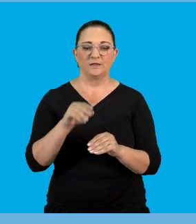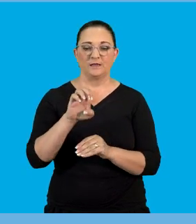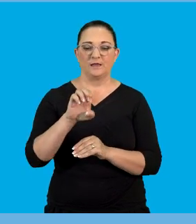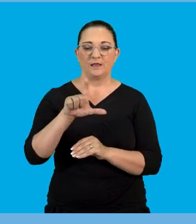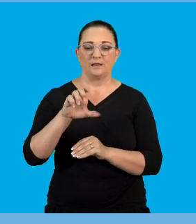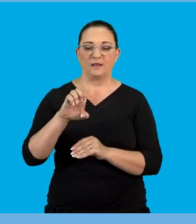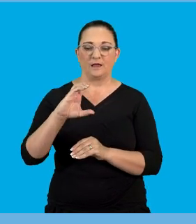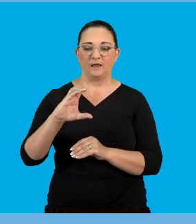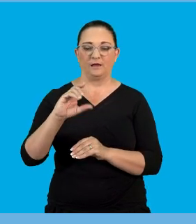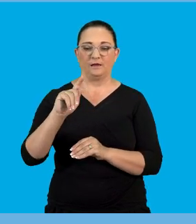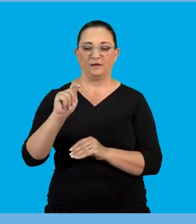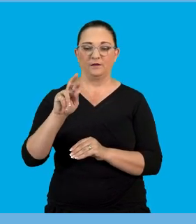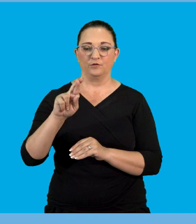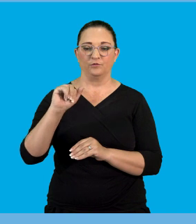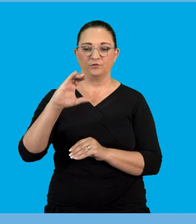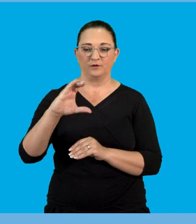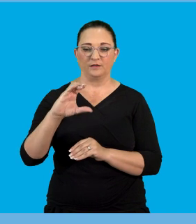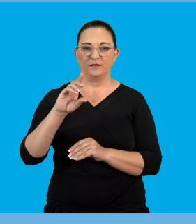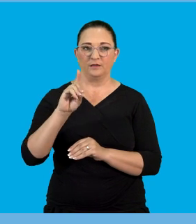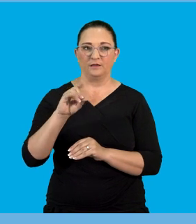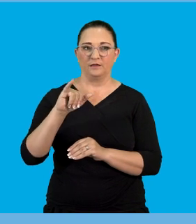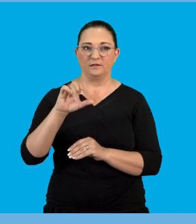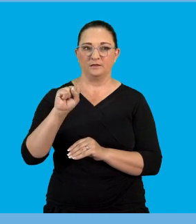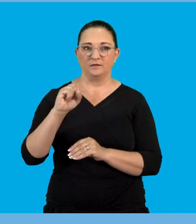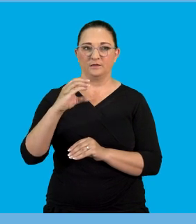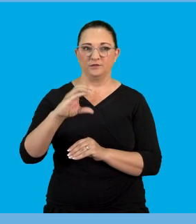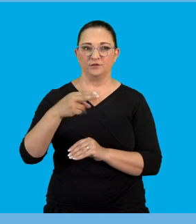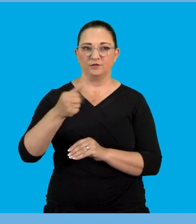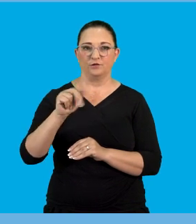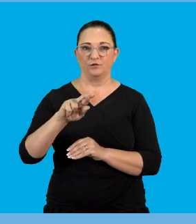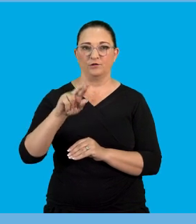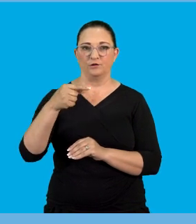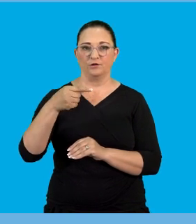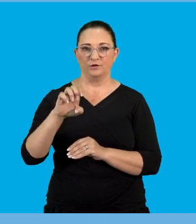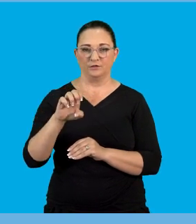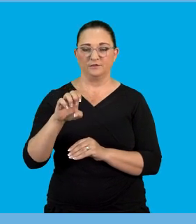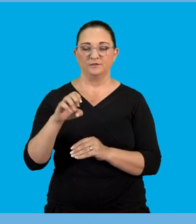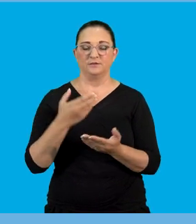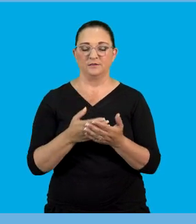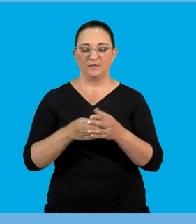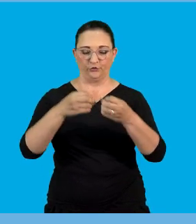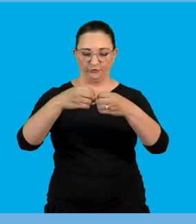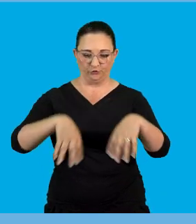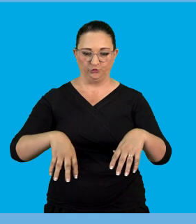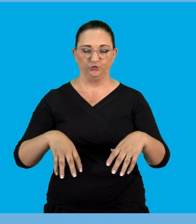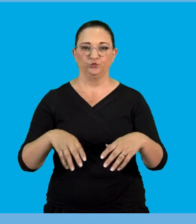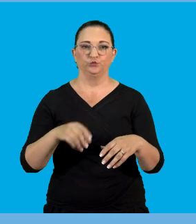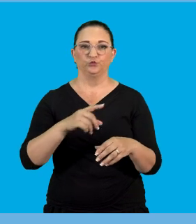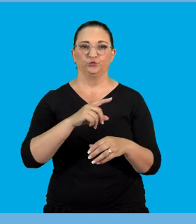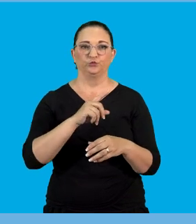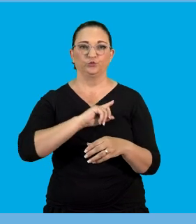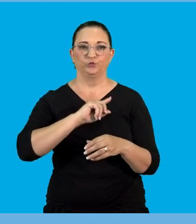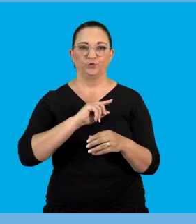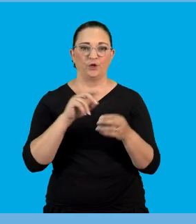electric discharge. So whenever the loss of electricity of static electricity occurs, As we are losing the